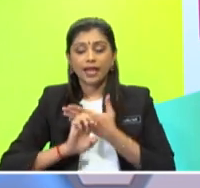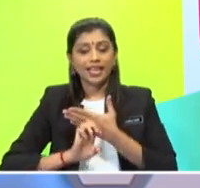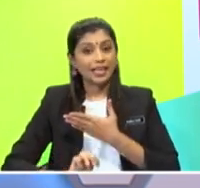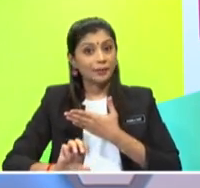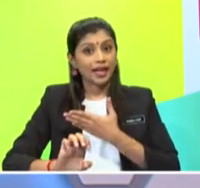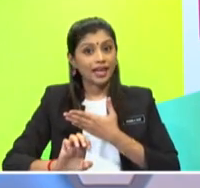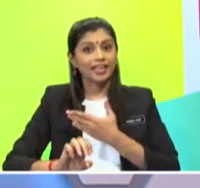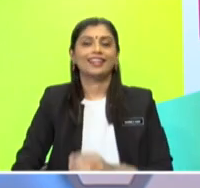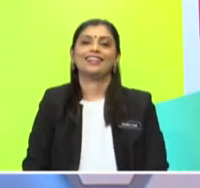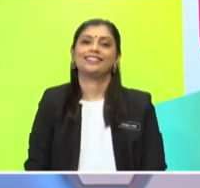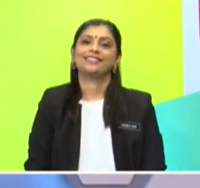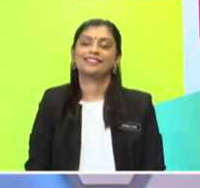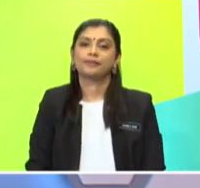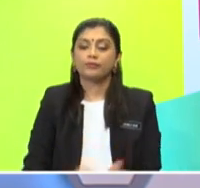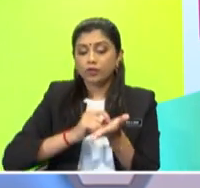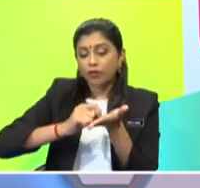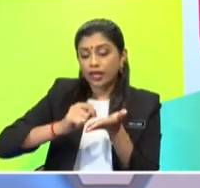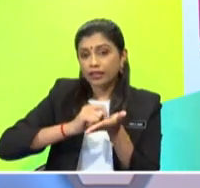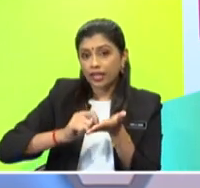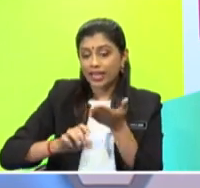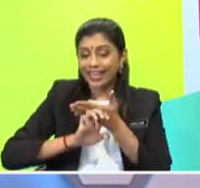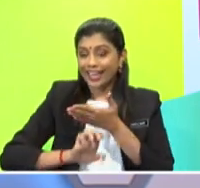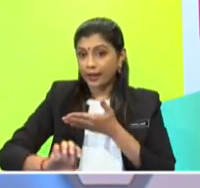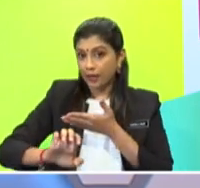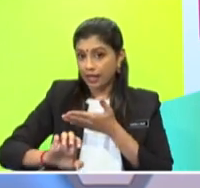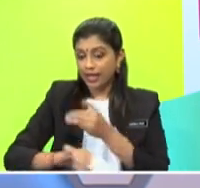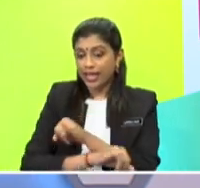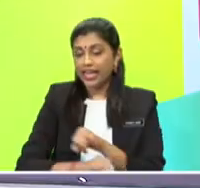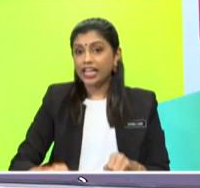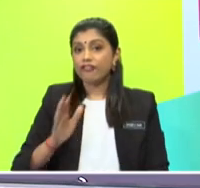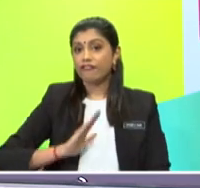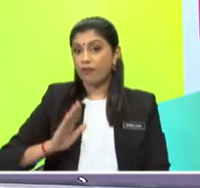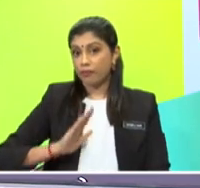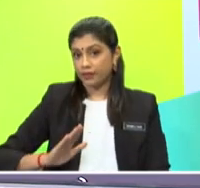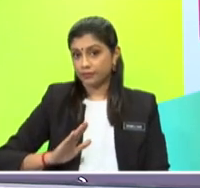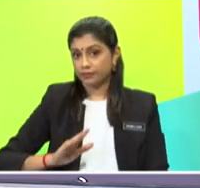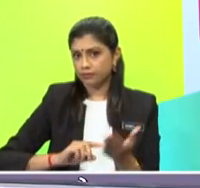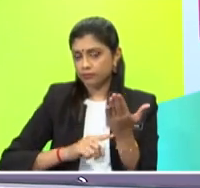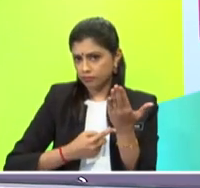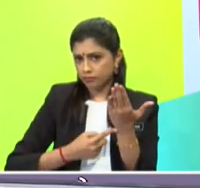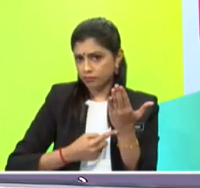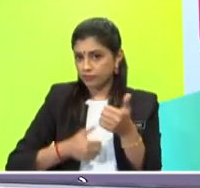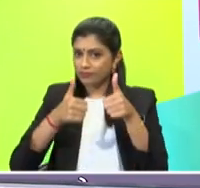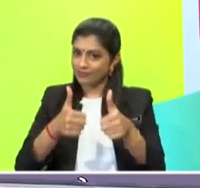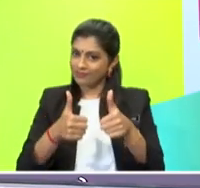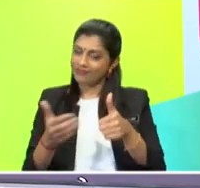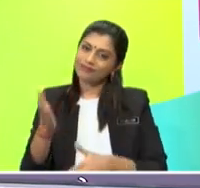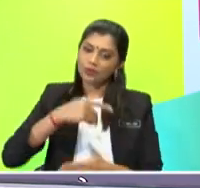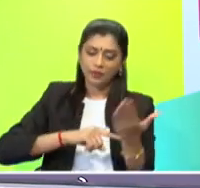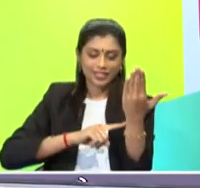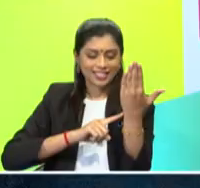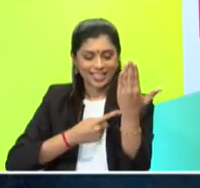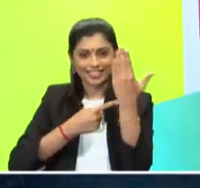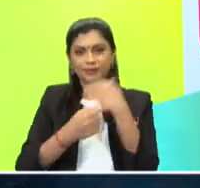on wonders of nature. Okay. So that is what we're going to do today, Sean. All right, so shall we begin? Of course, let us start.